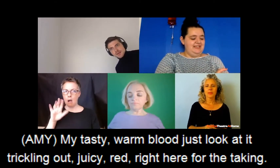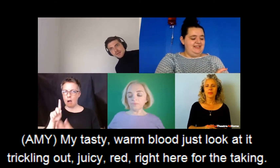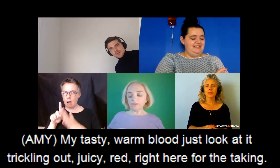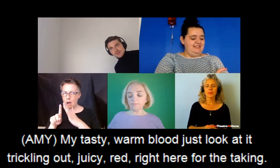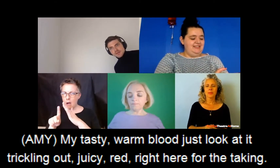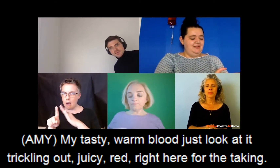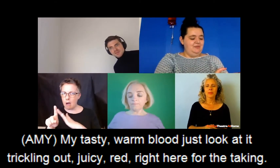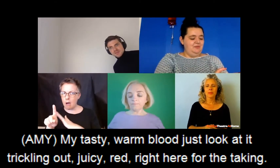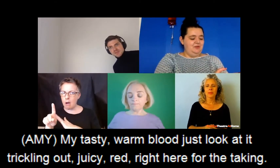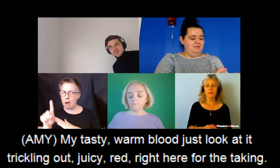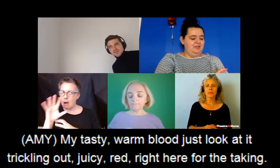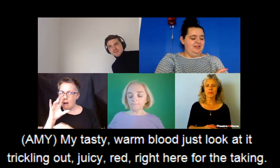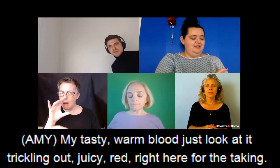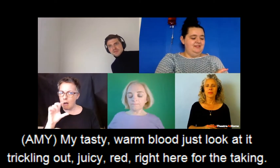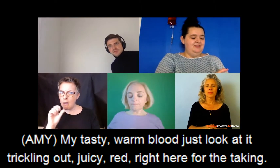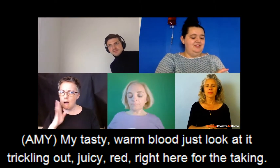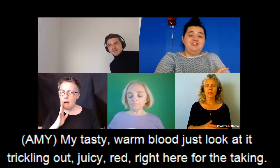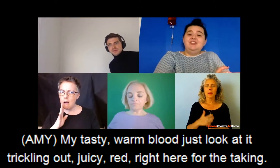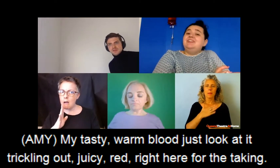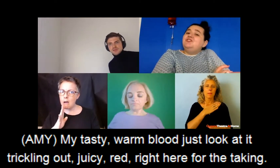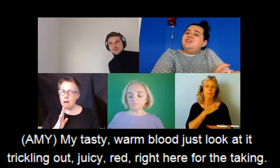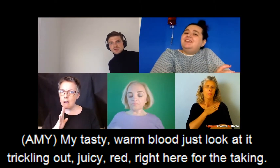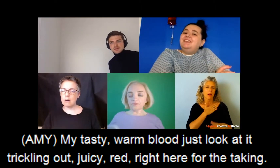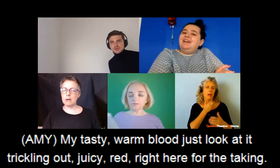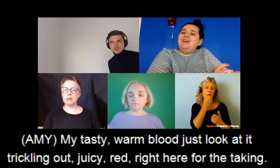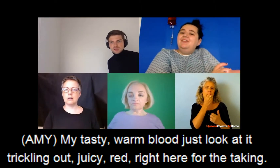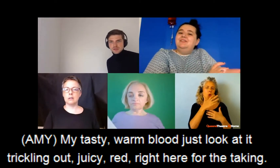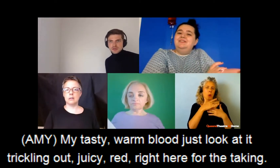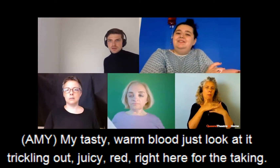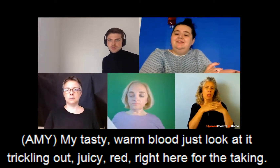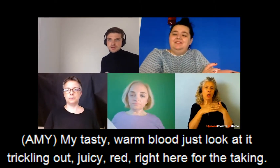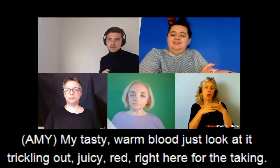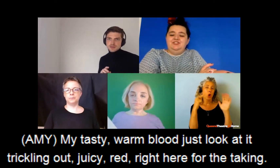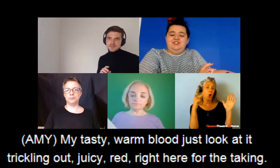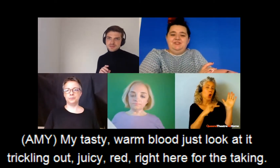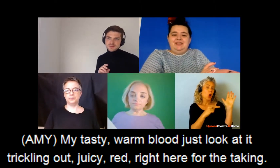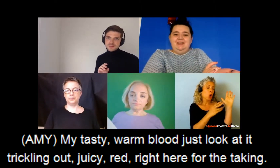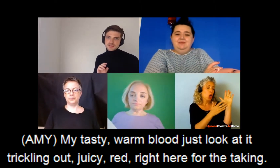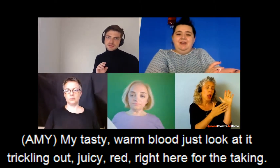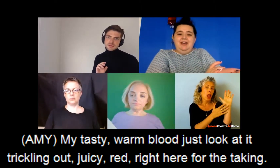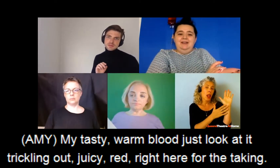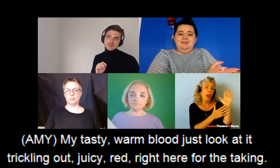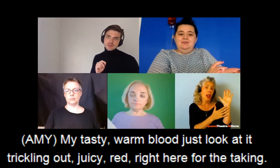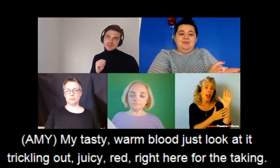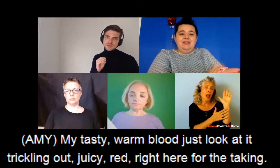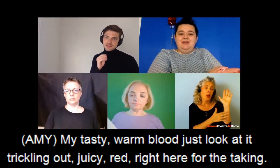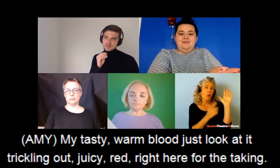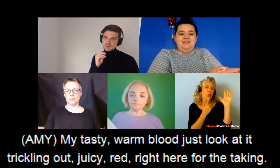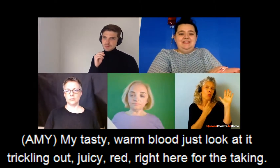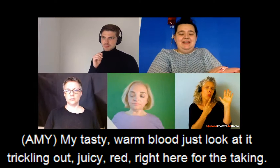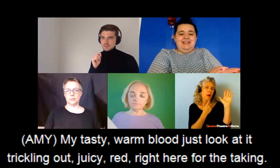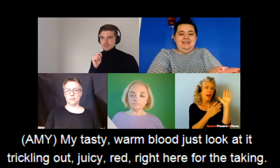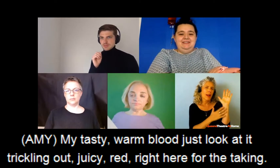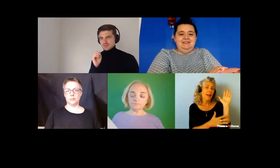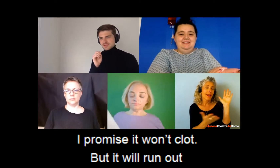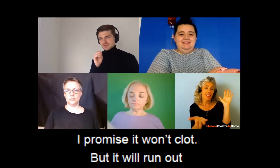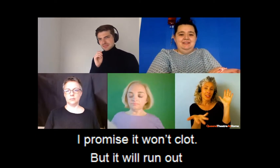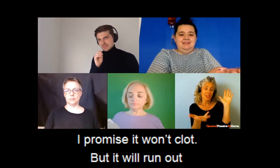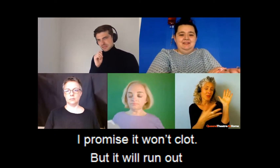My tasty, warm blood. Just look at it trickling out. Juicy, red, right here for the